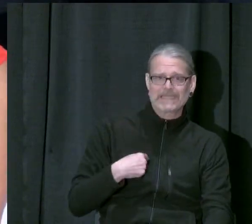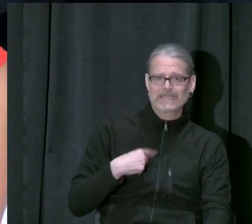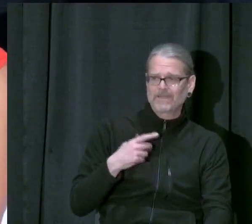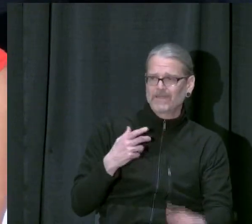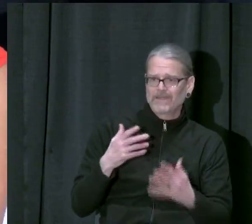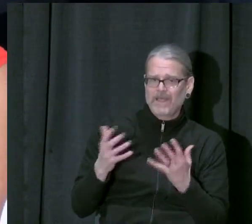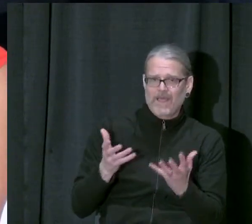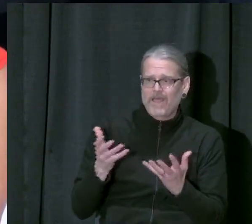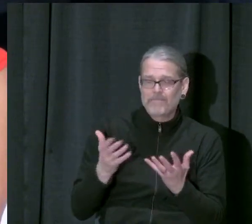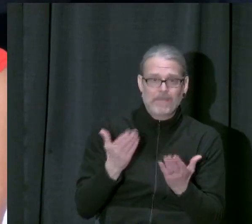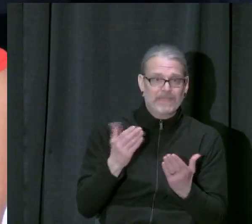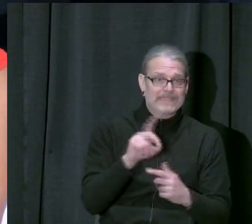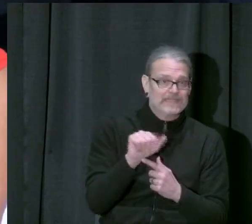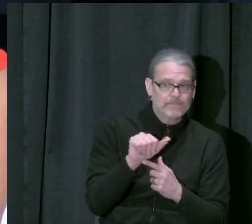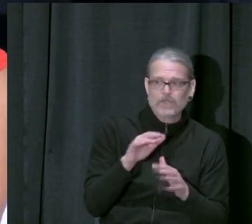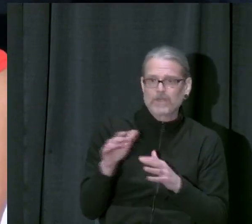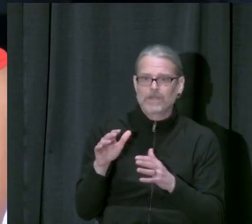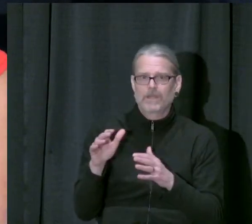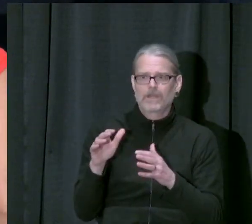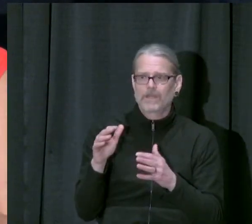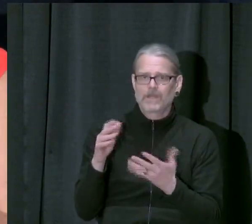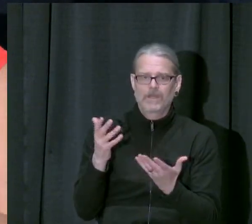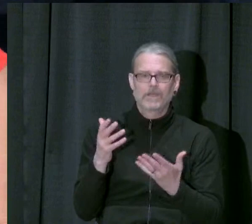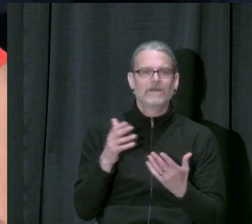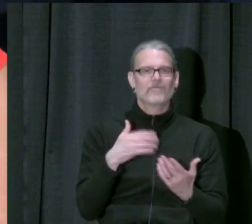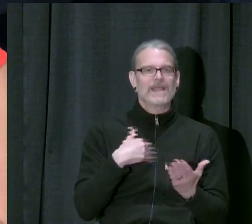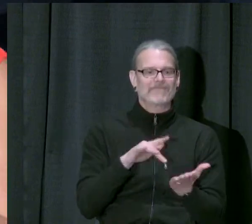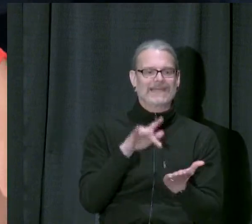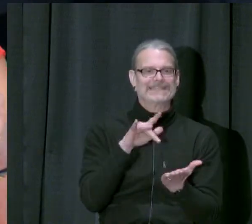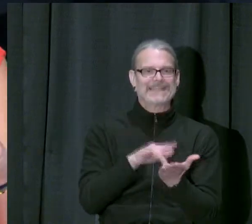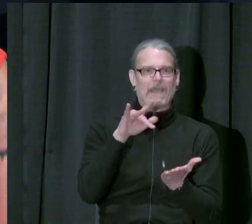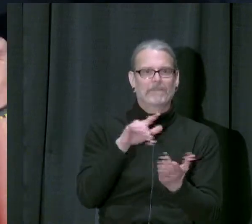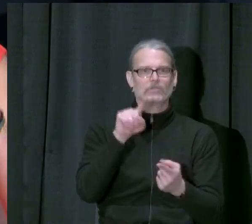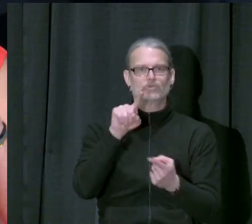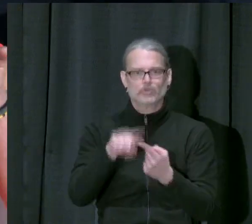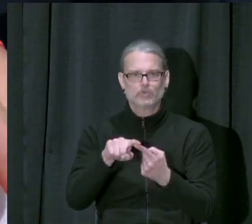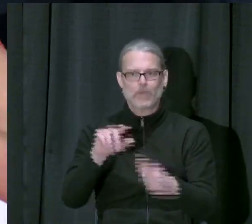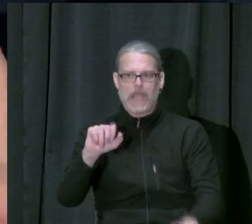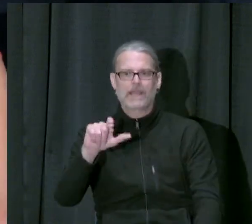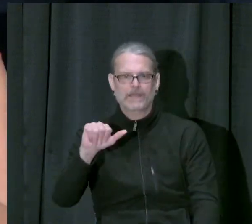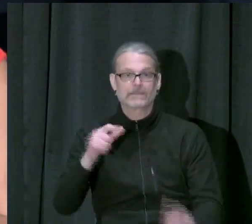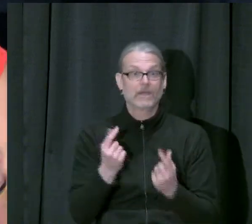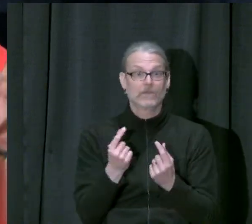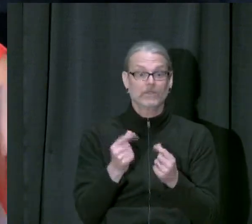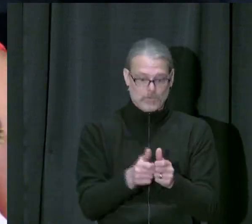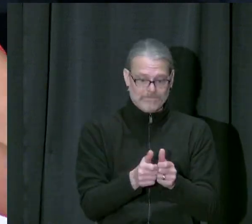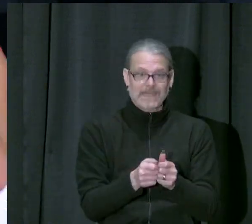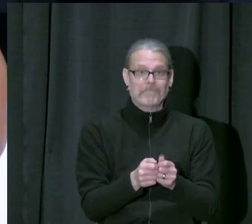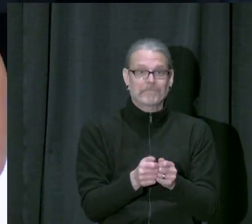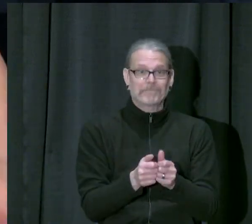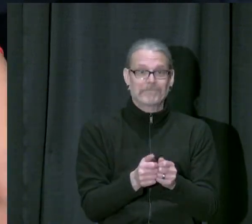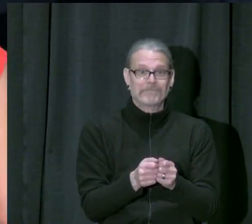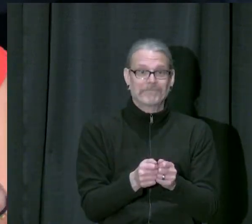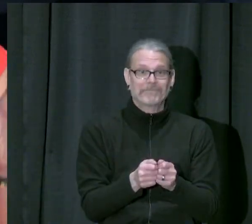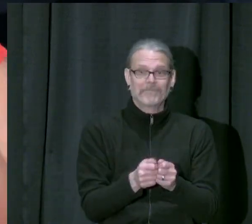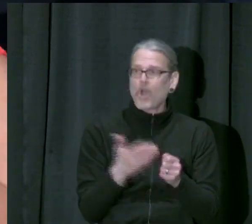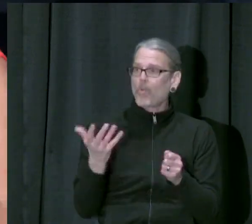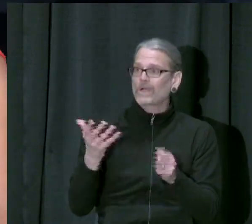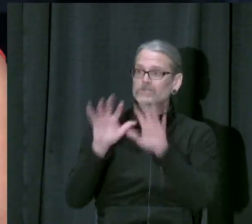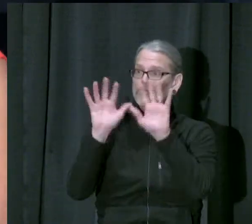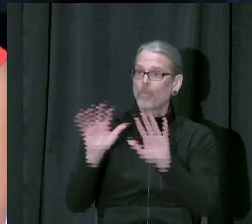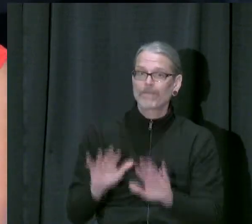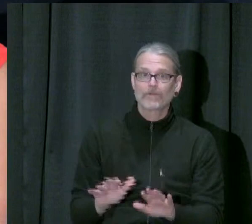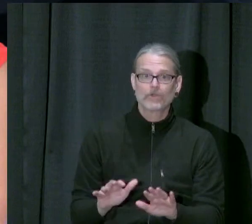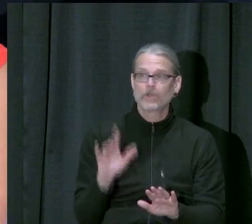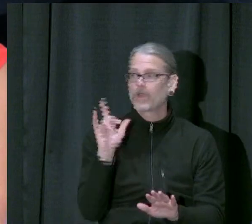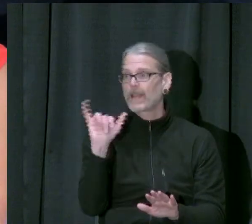So we have a feature called Tap to Alexa, which has been around for about 5 years. So you can actually type your request. You can type out what's the weather or anything like